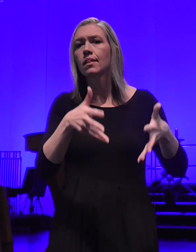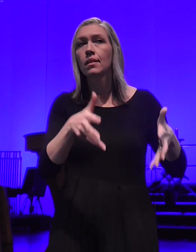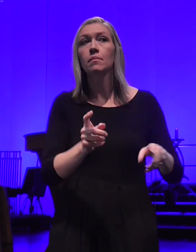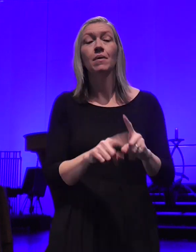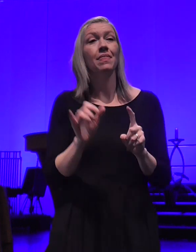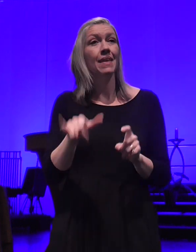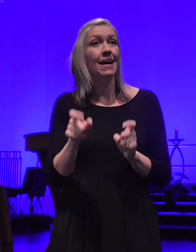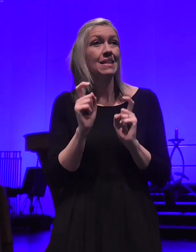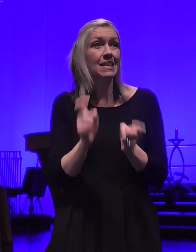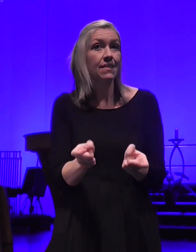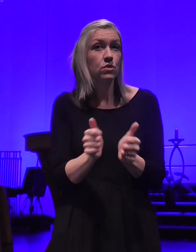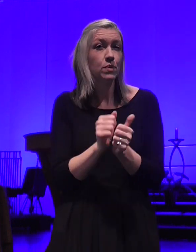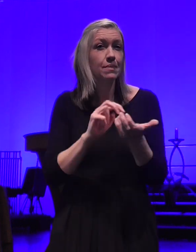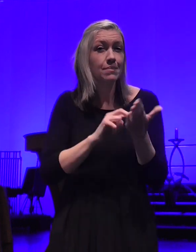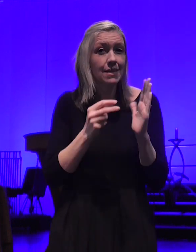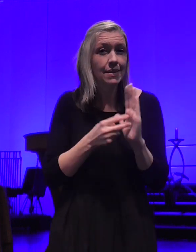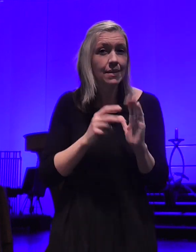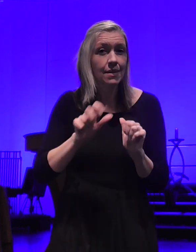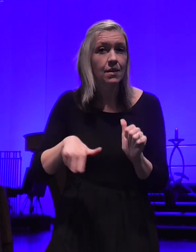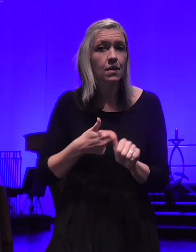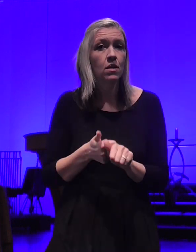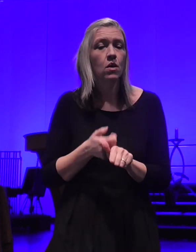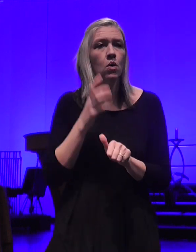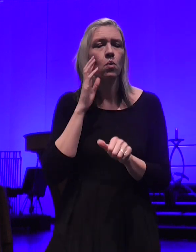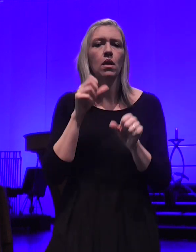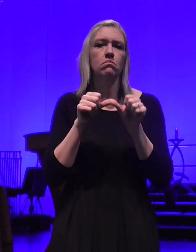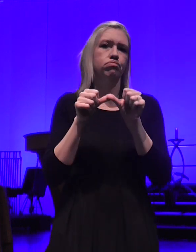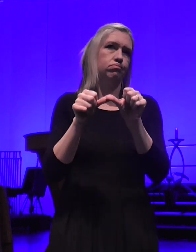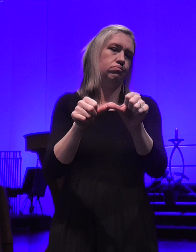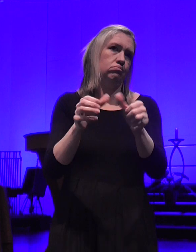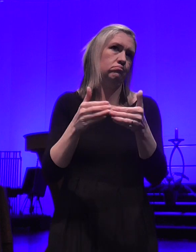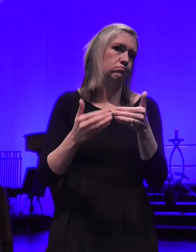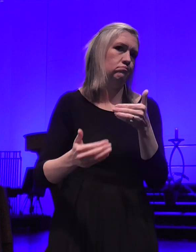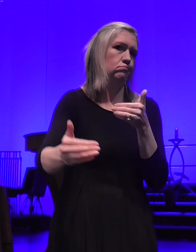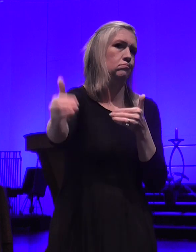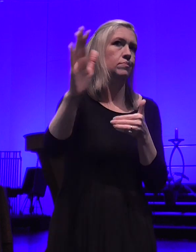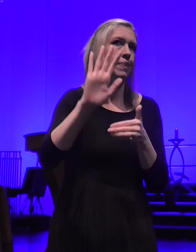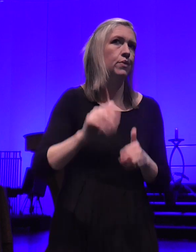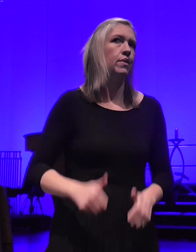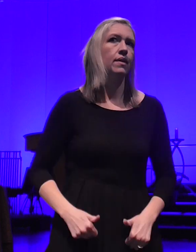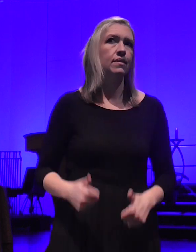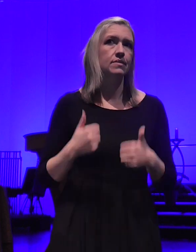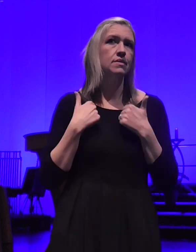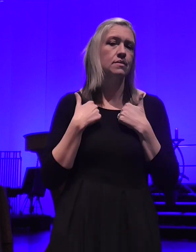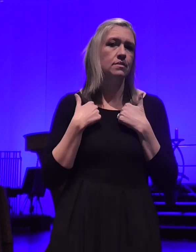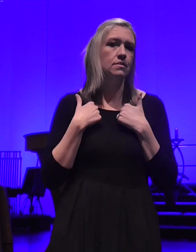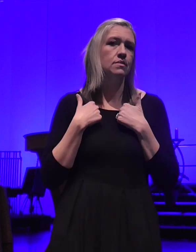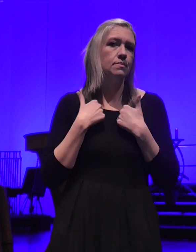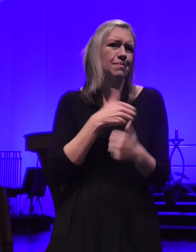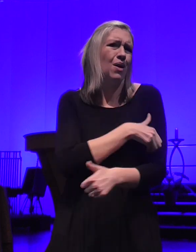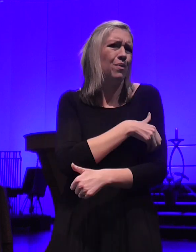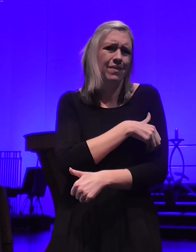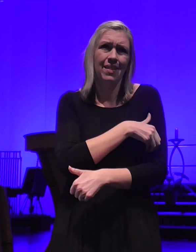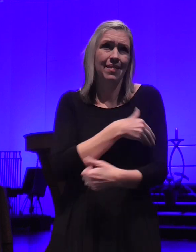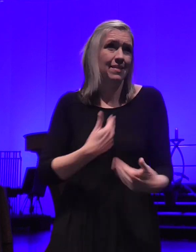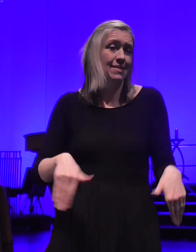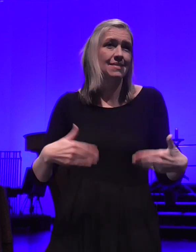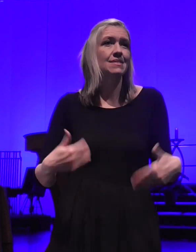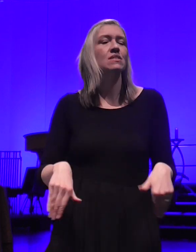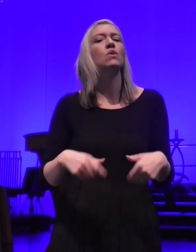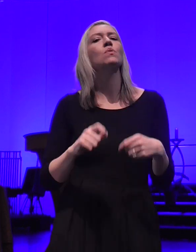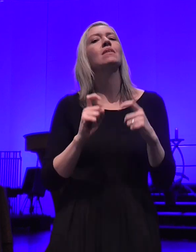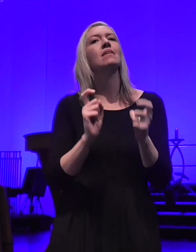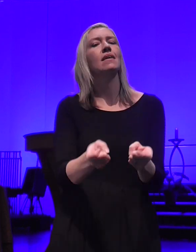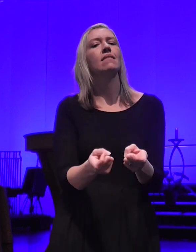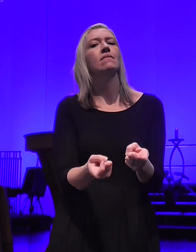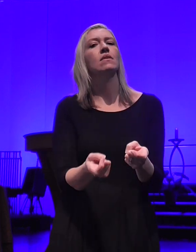meaning that you have given will last with them for the rest of their lives in a powerful way. So give